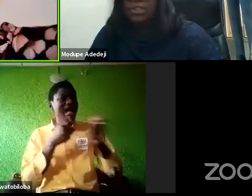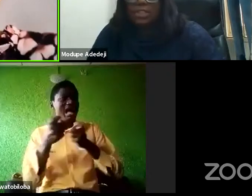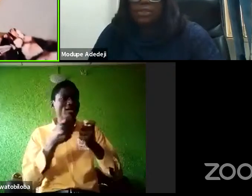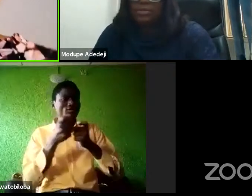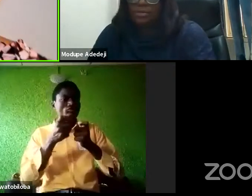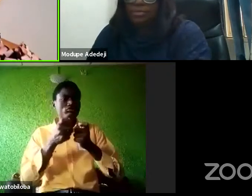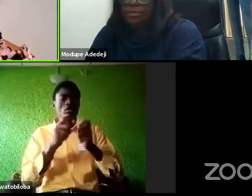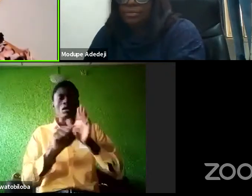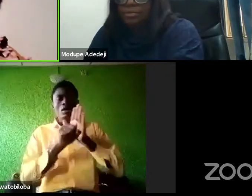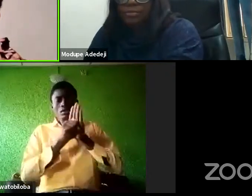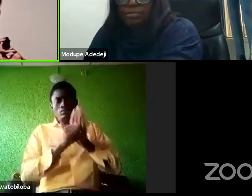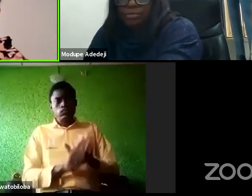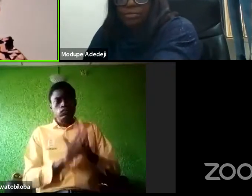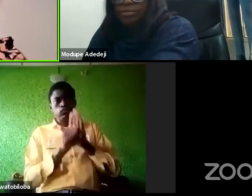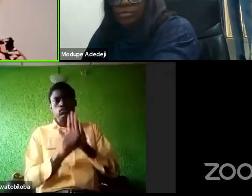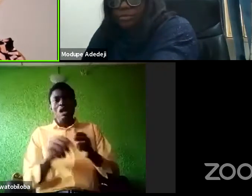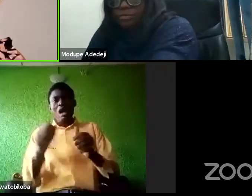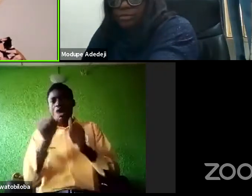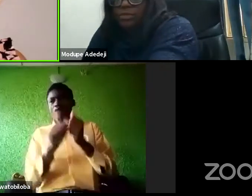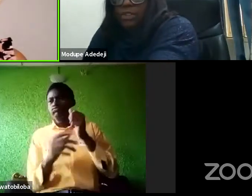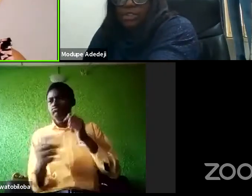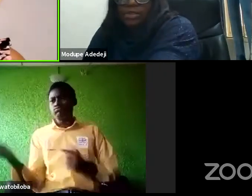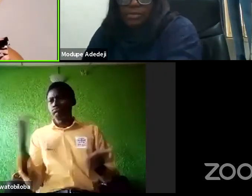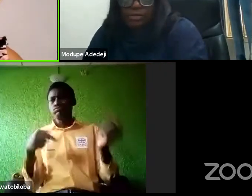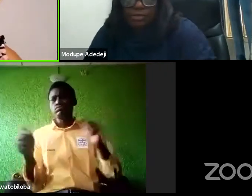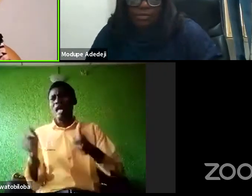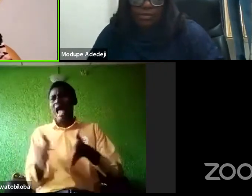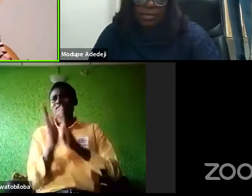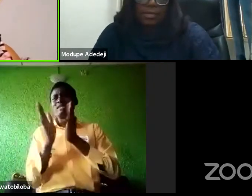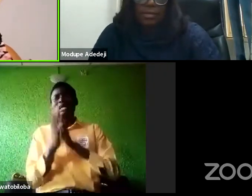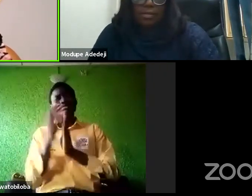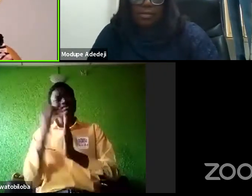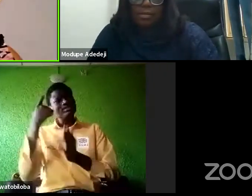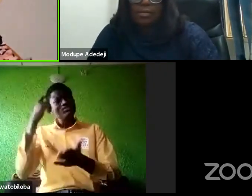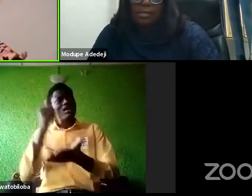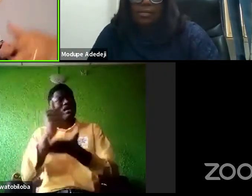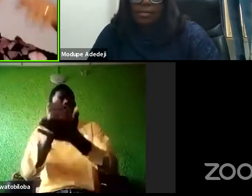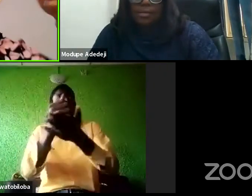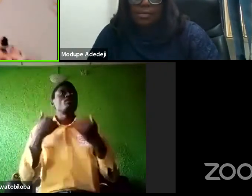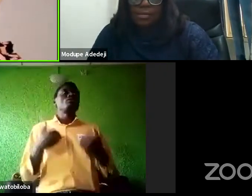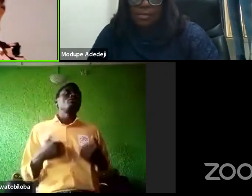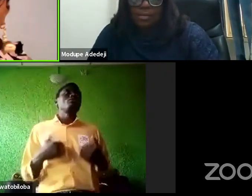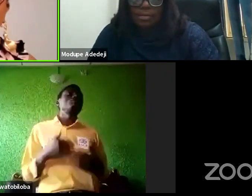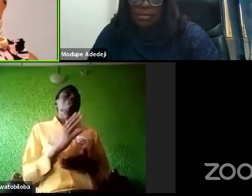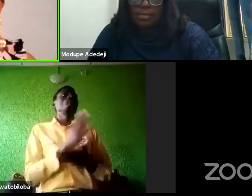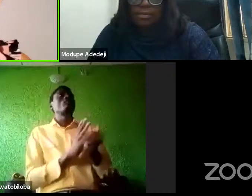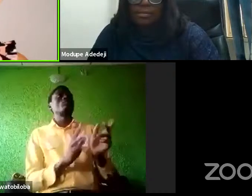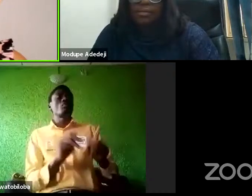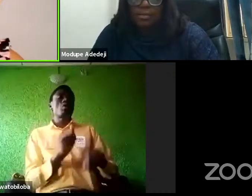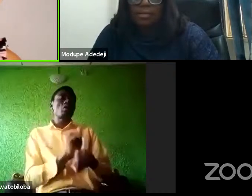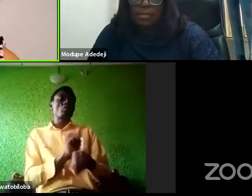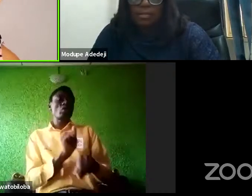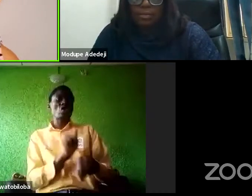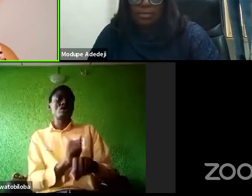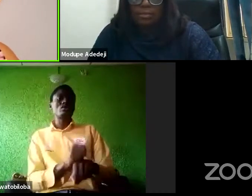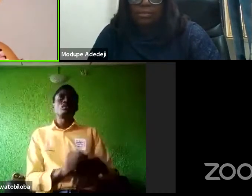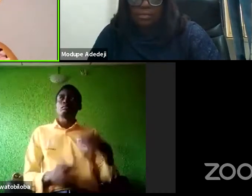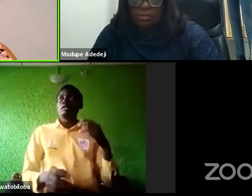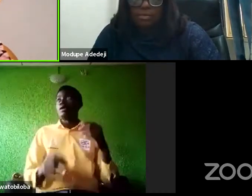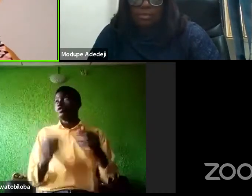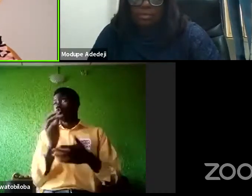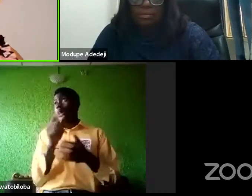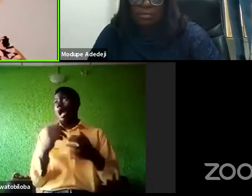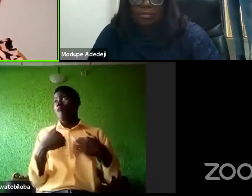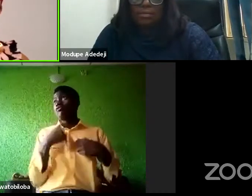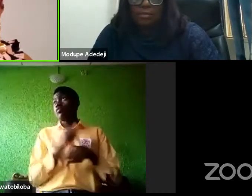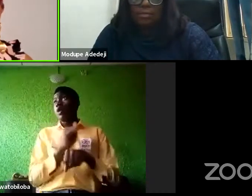and everything around you too is asking for help. Some people are working and you still have deadlines. You have to take care of the